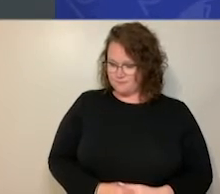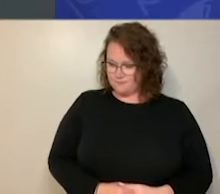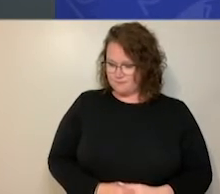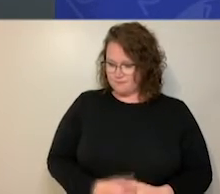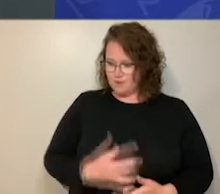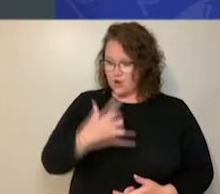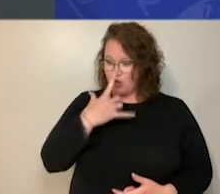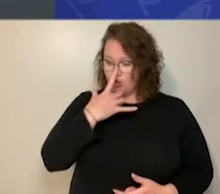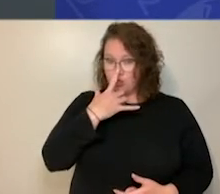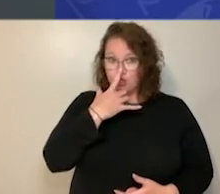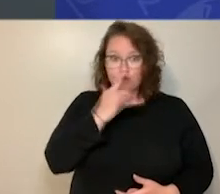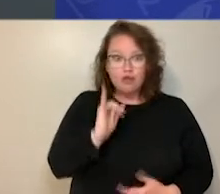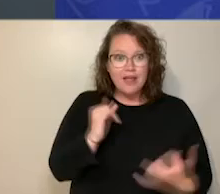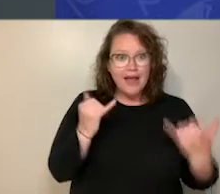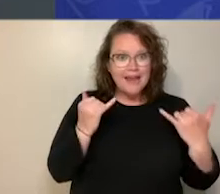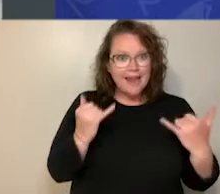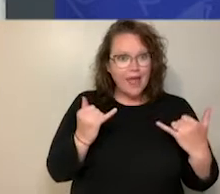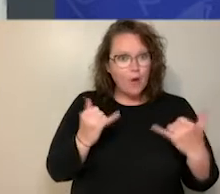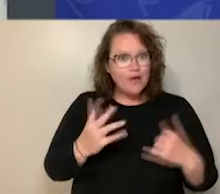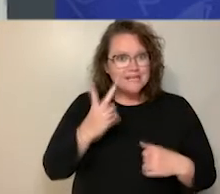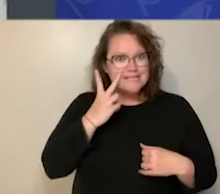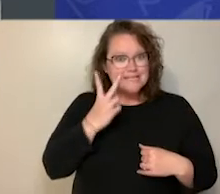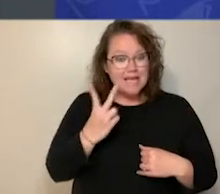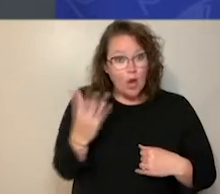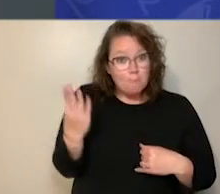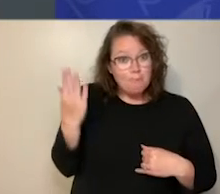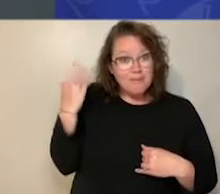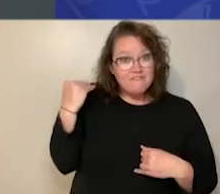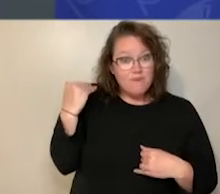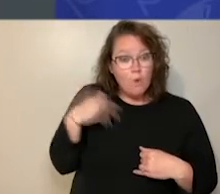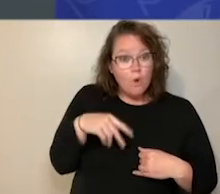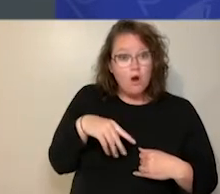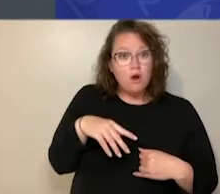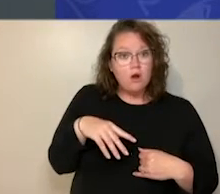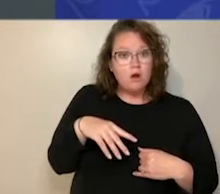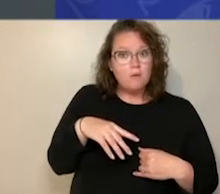Looks like there is now some orange in our red.